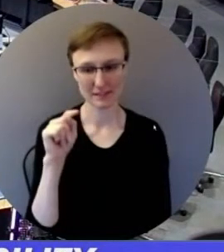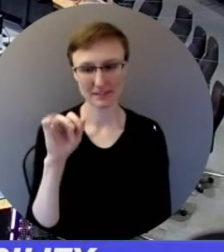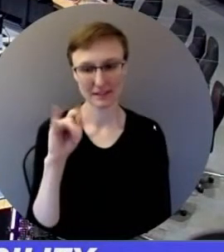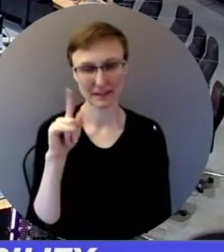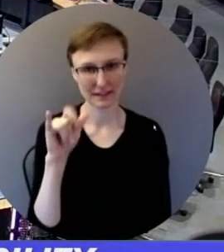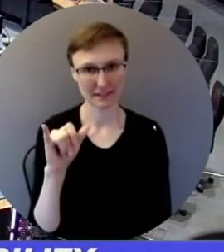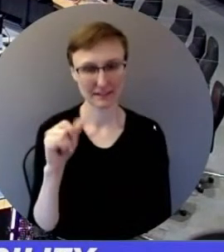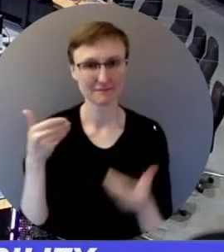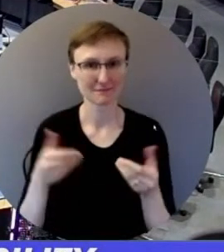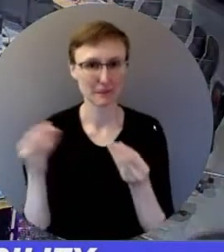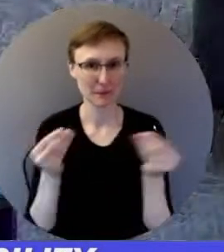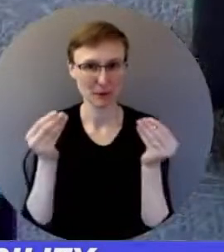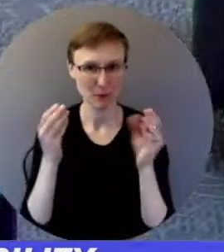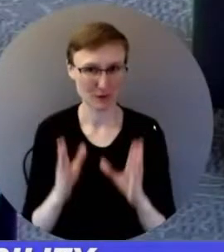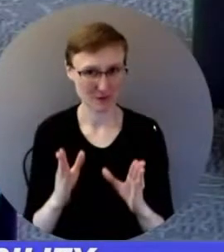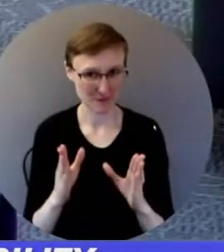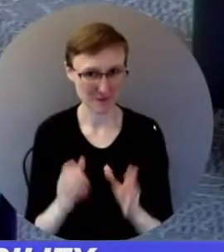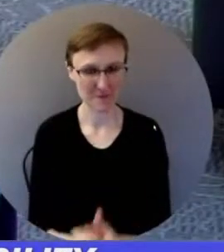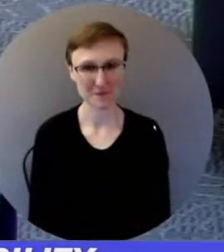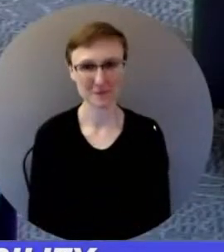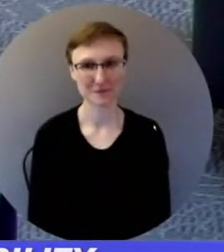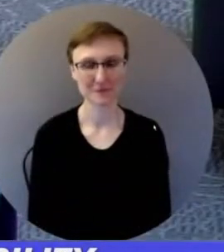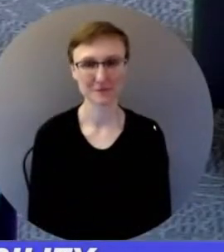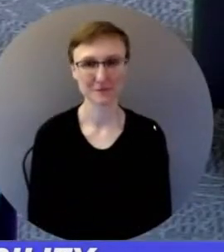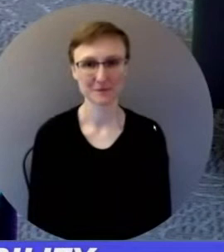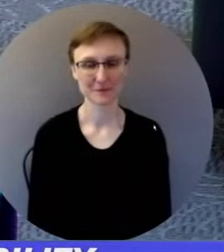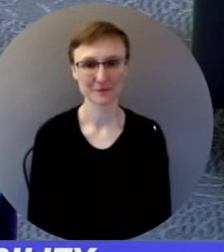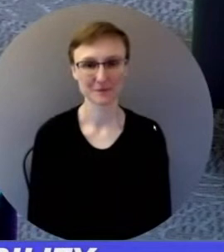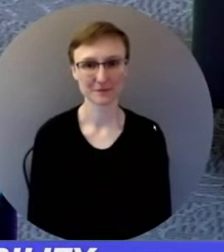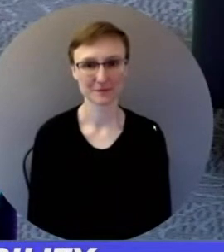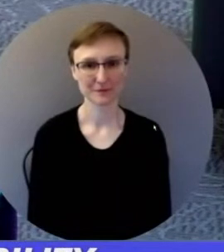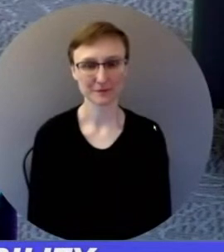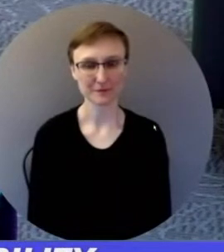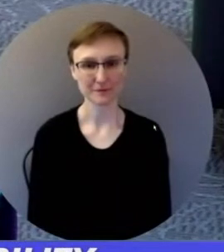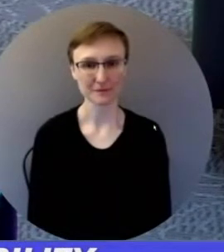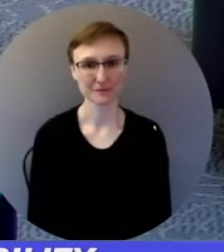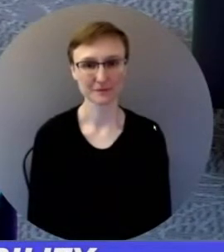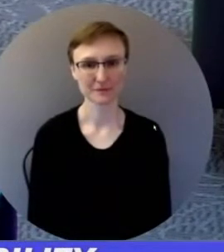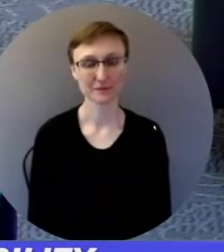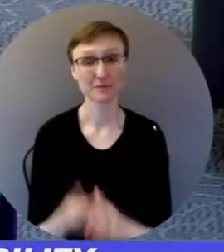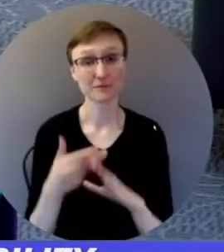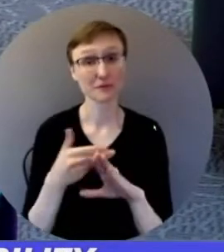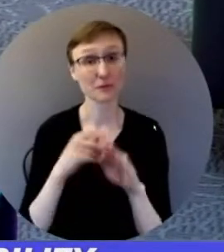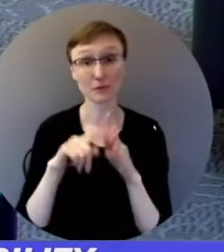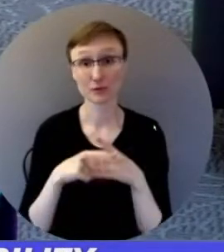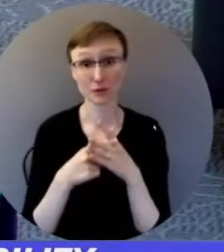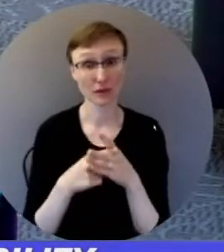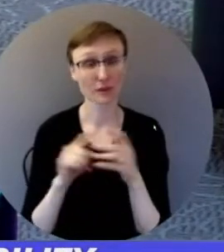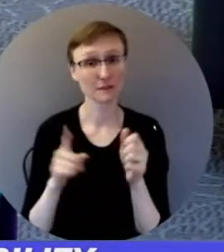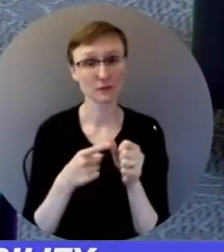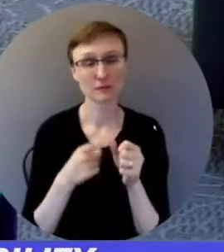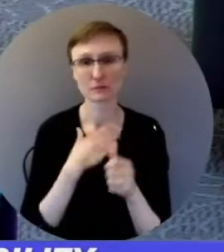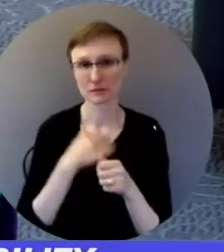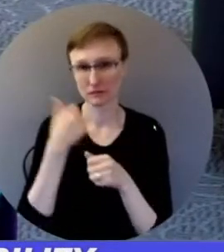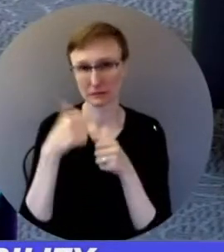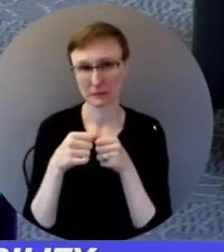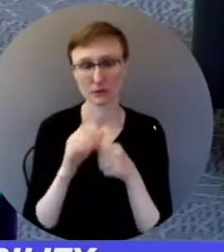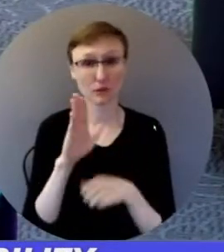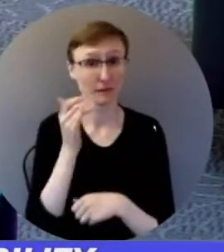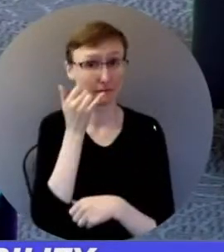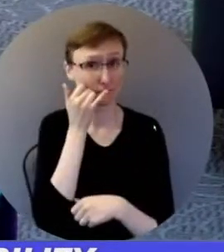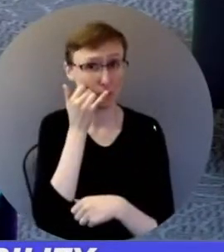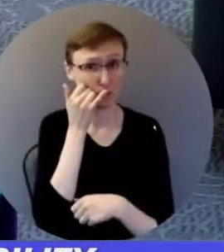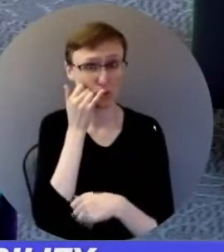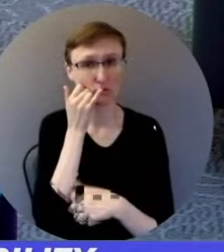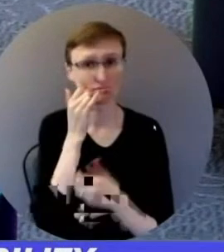Kendra Titley et je serai l'animatrice de ce point de presse. Before we begin, a quick reminder to place your phone on mute until I invite you to